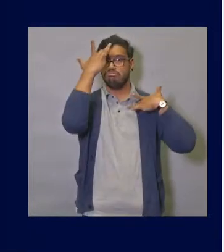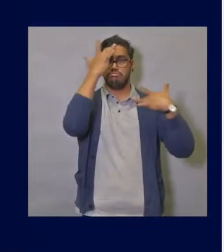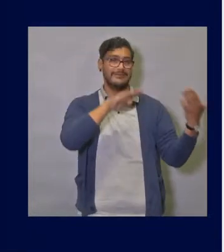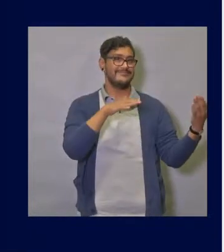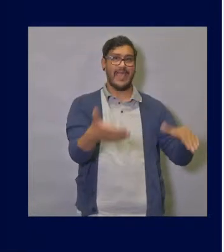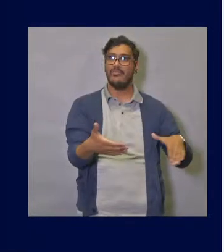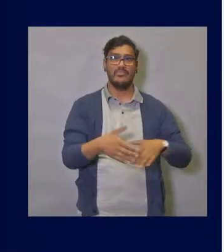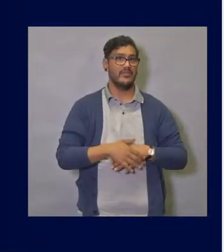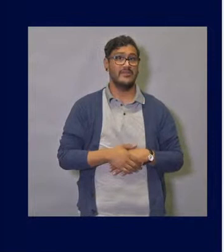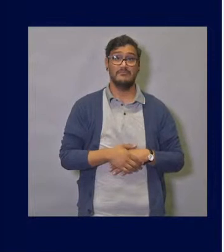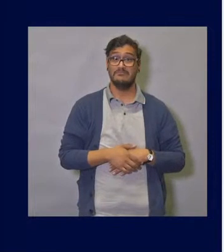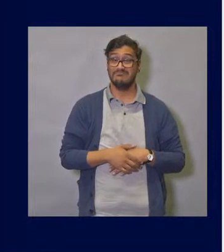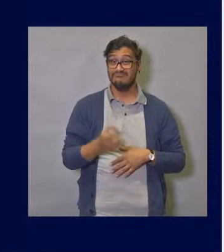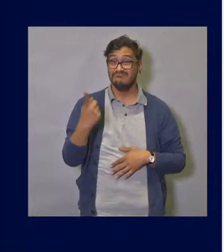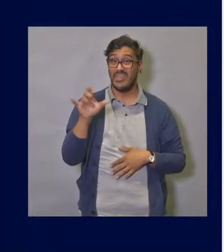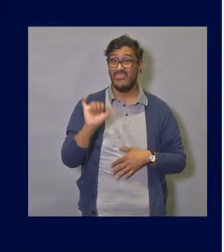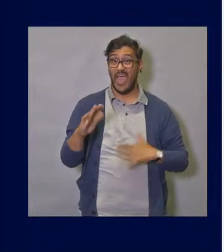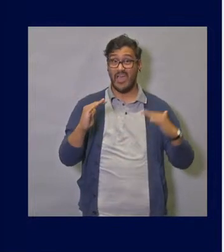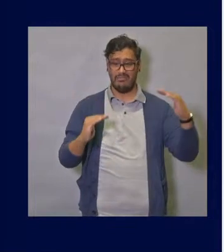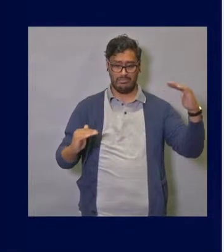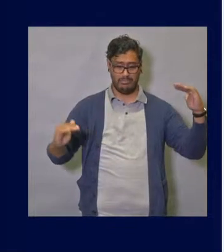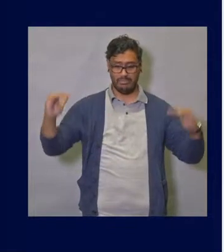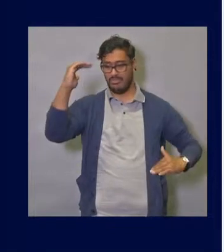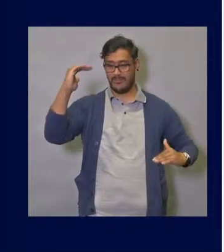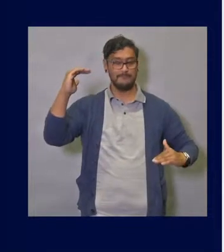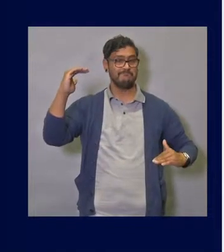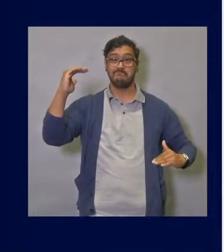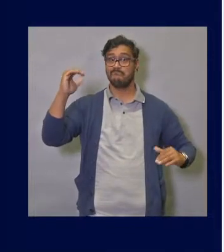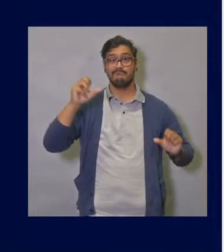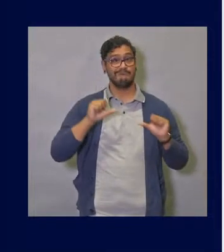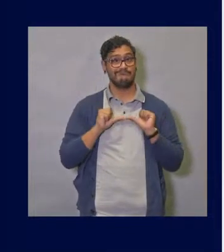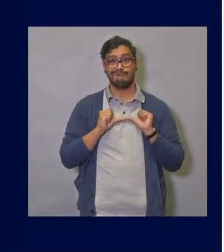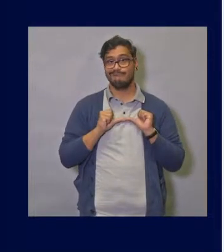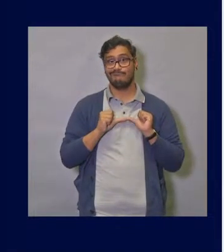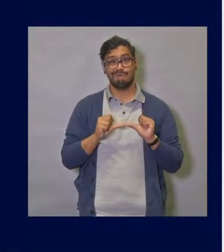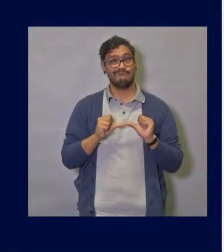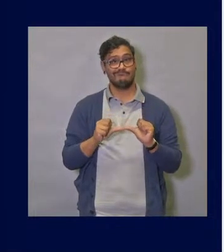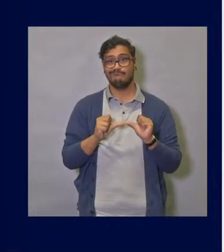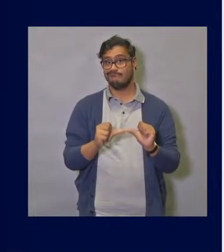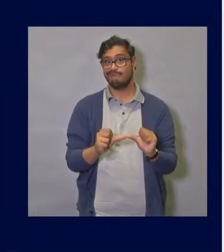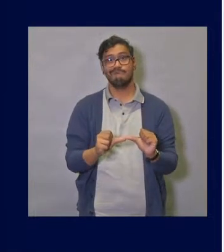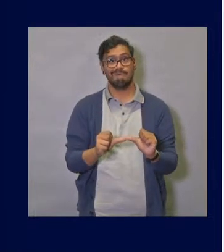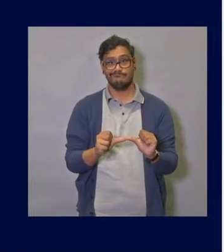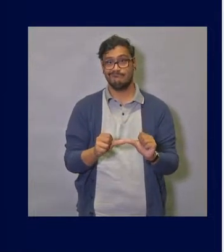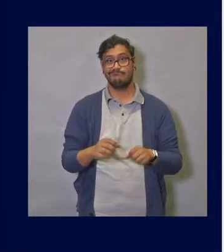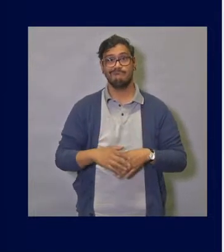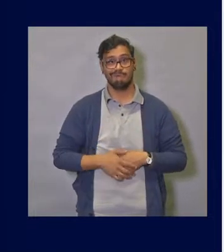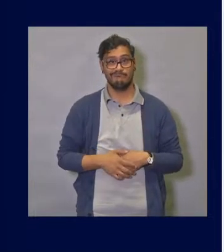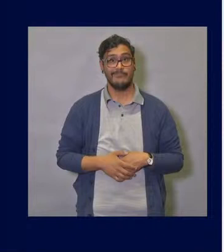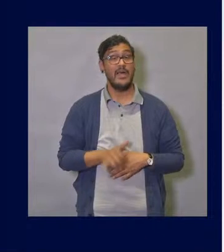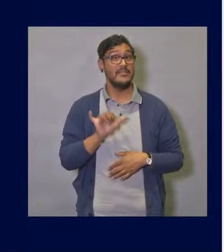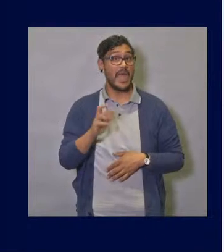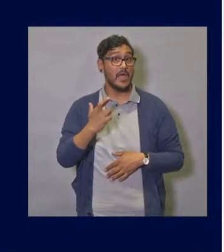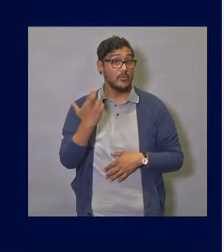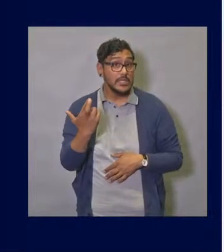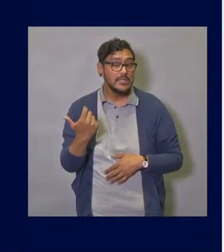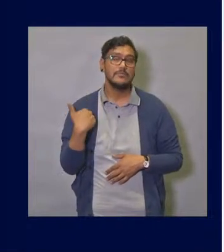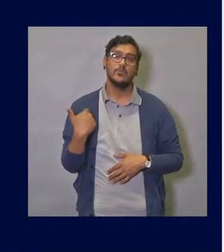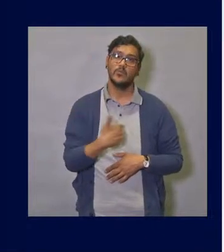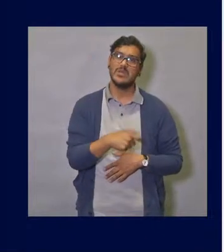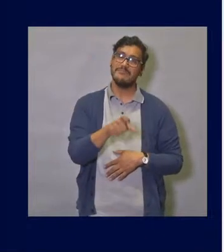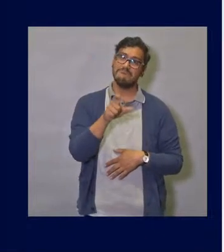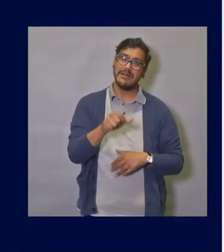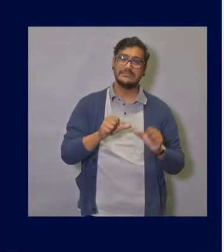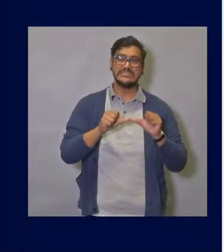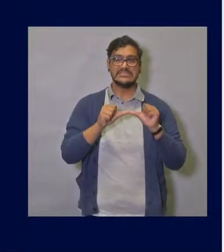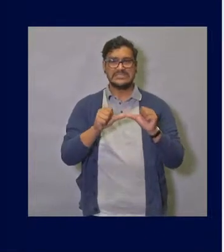the inequities continue to play out as we're working to vaccinate our communities. It's for this reason that we need to continue to come